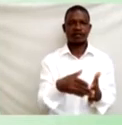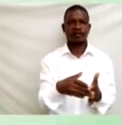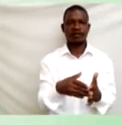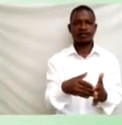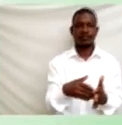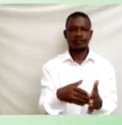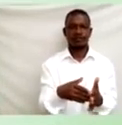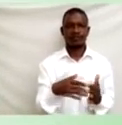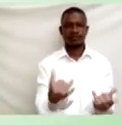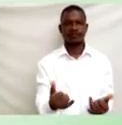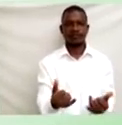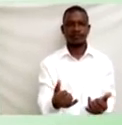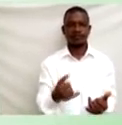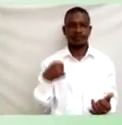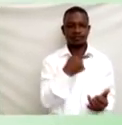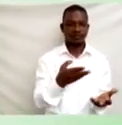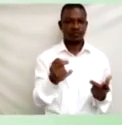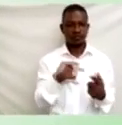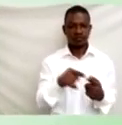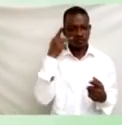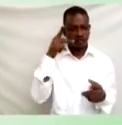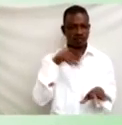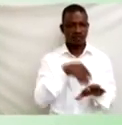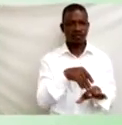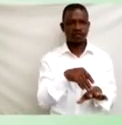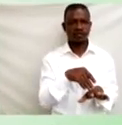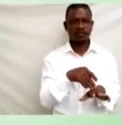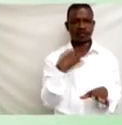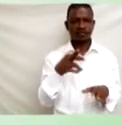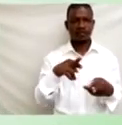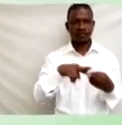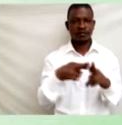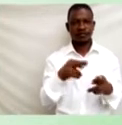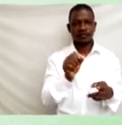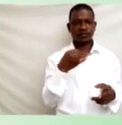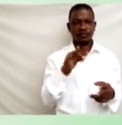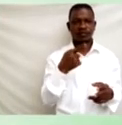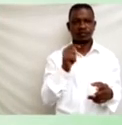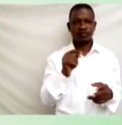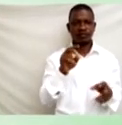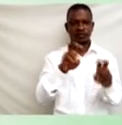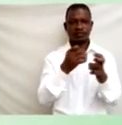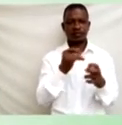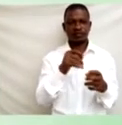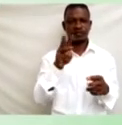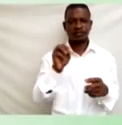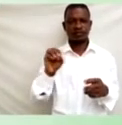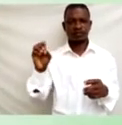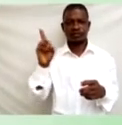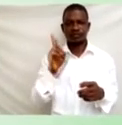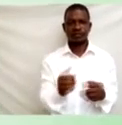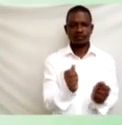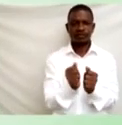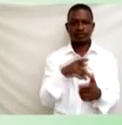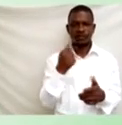condition. If clause type 2 sentences are always in the subjunctive